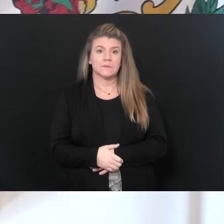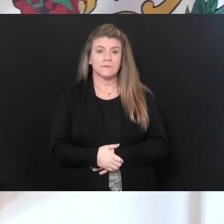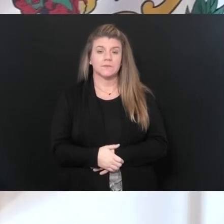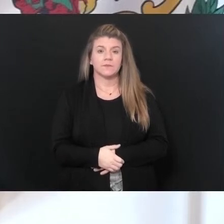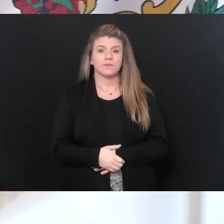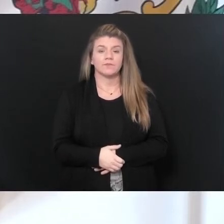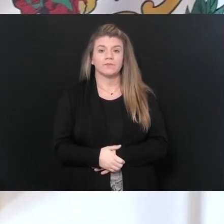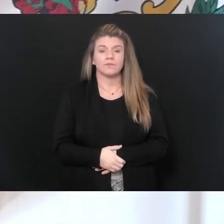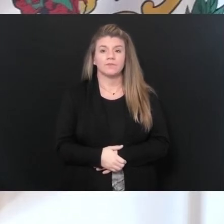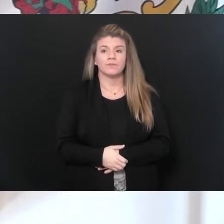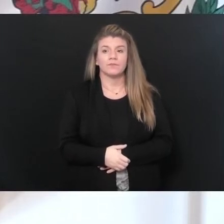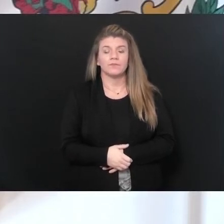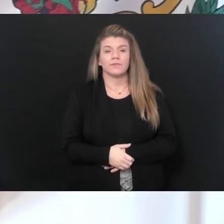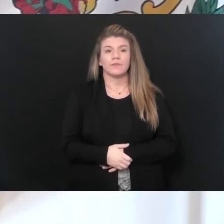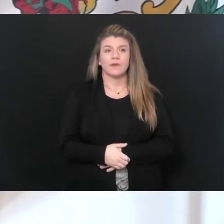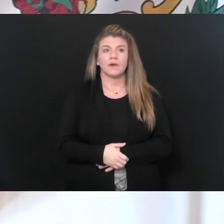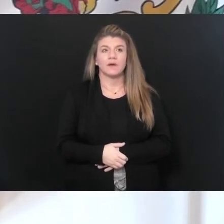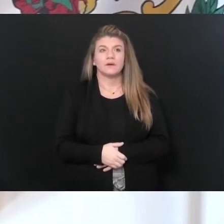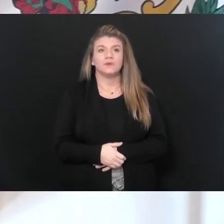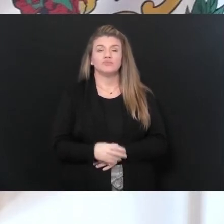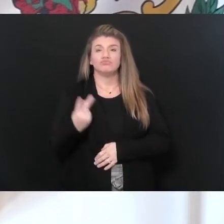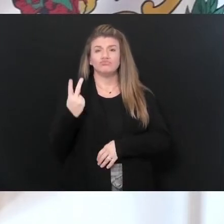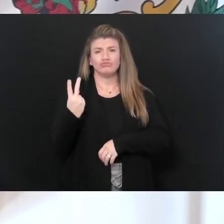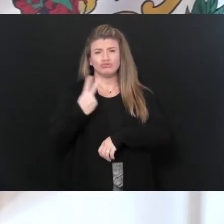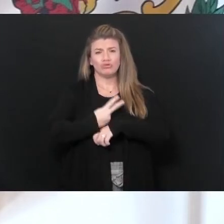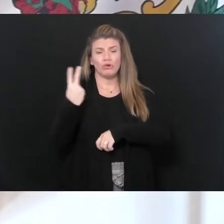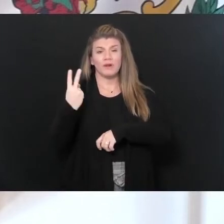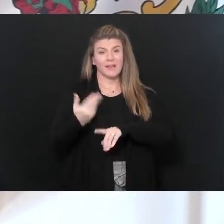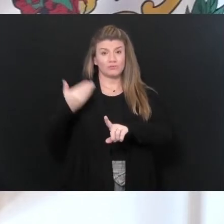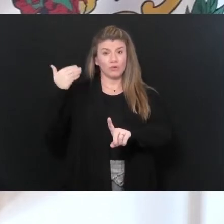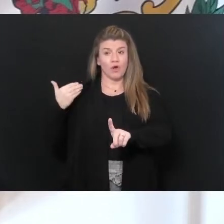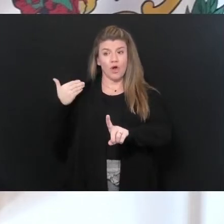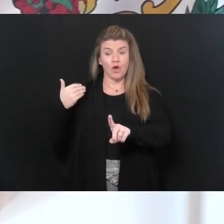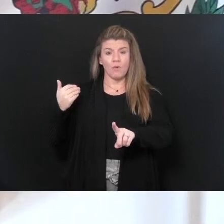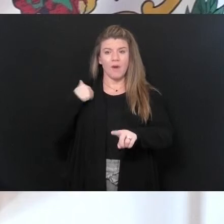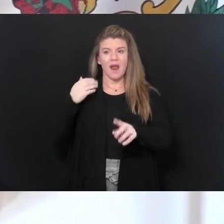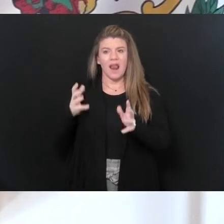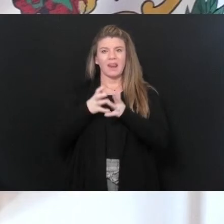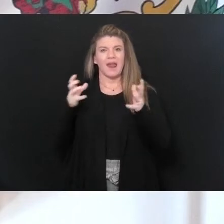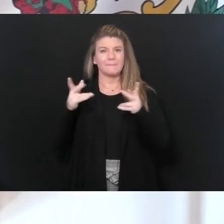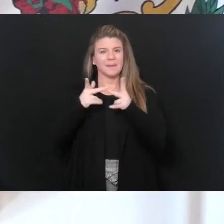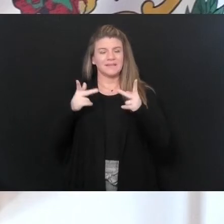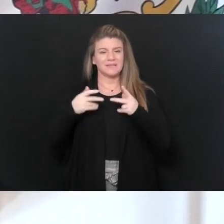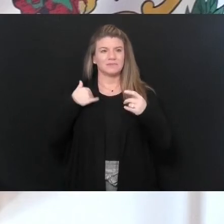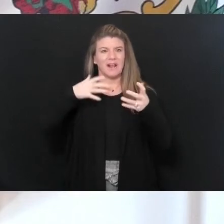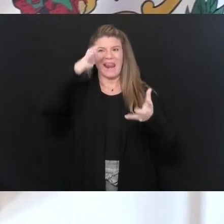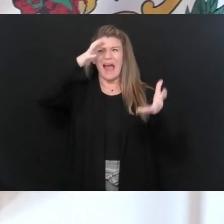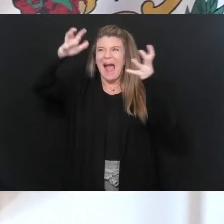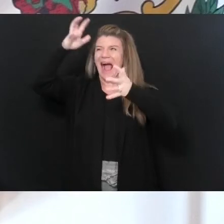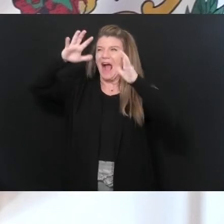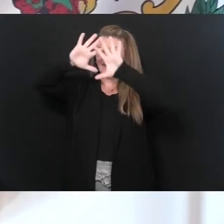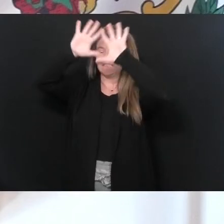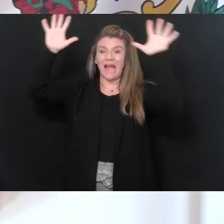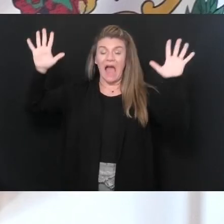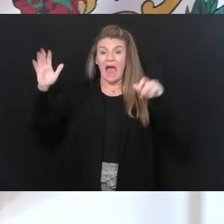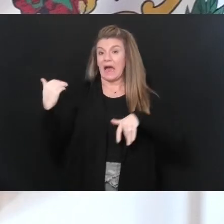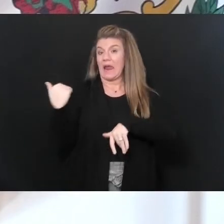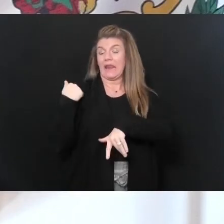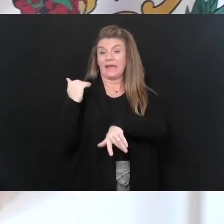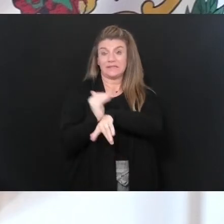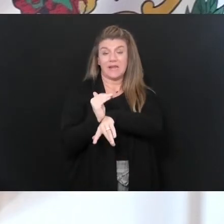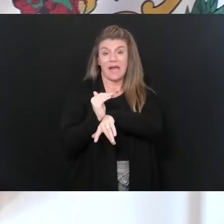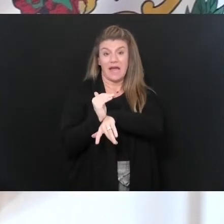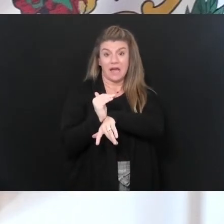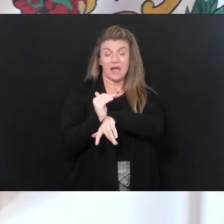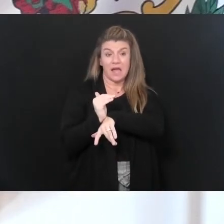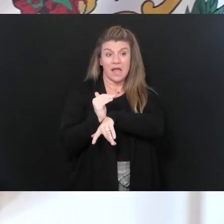I think, night before last, a lot of places it was too cloudy. Last night,